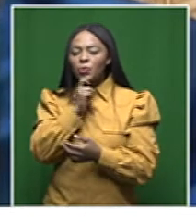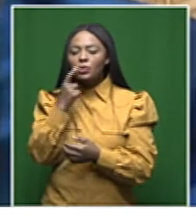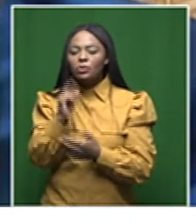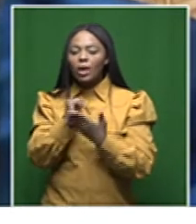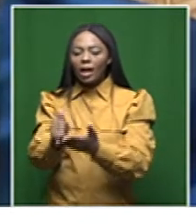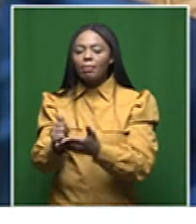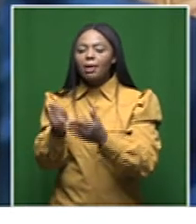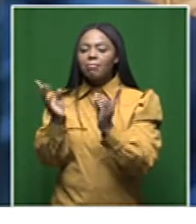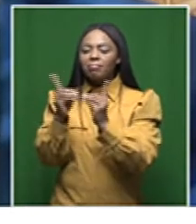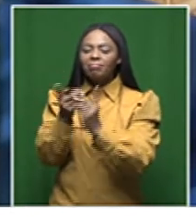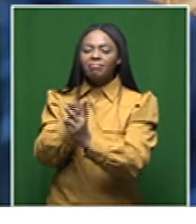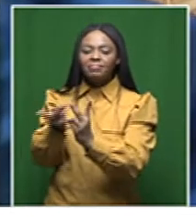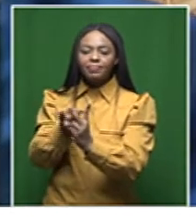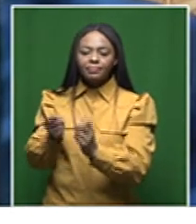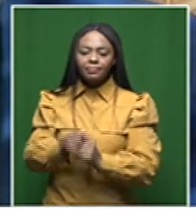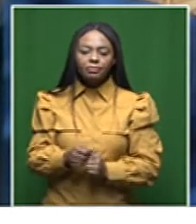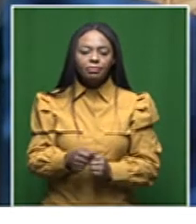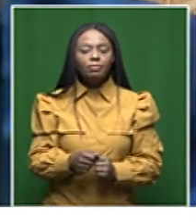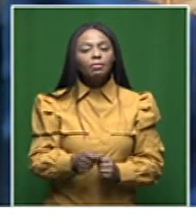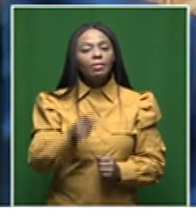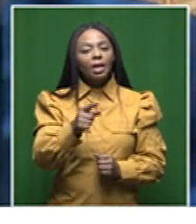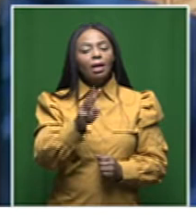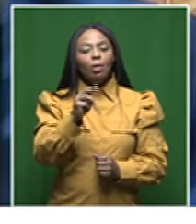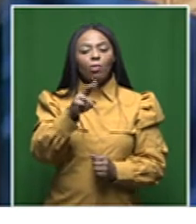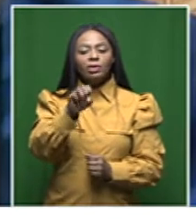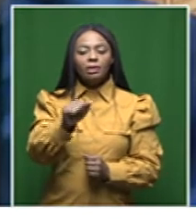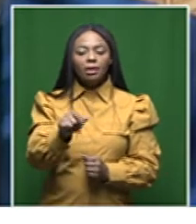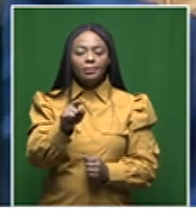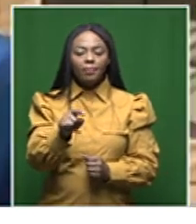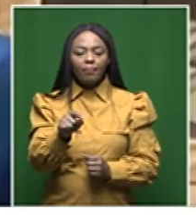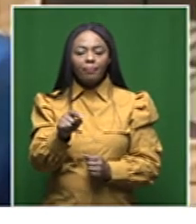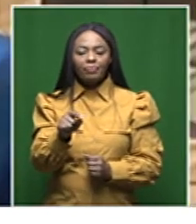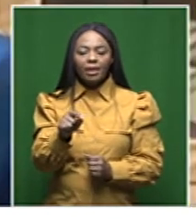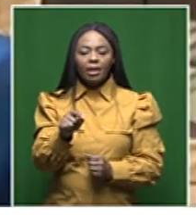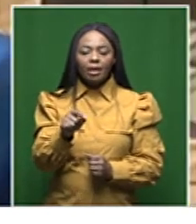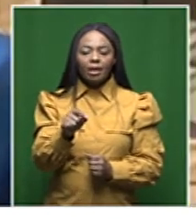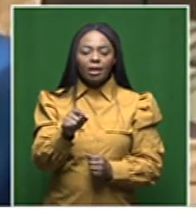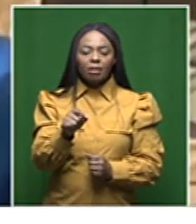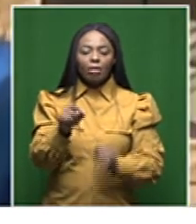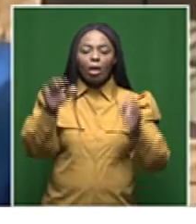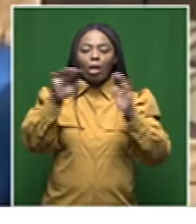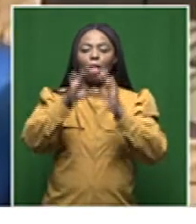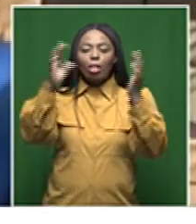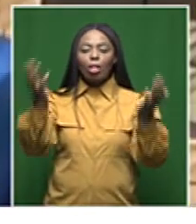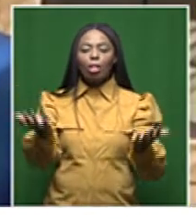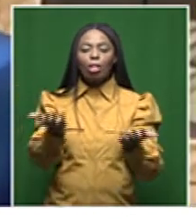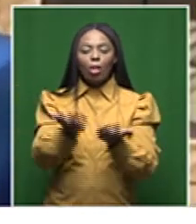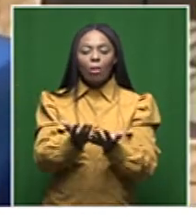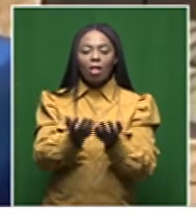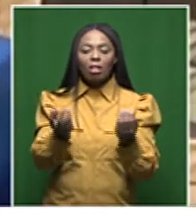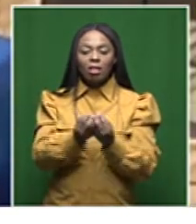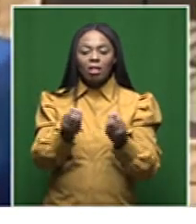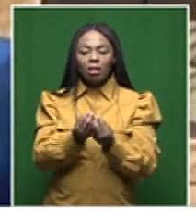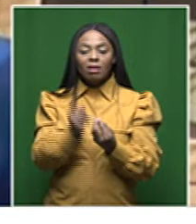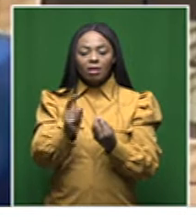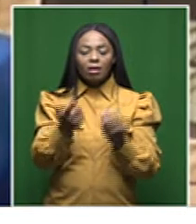couples? Yes, Mosa, this is pretty much a very global approach. I'll give it to you,